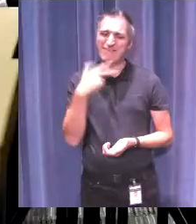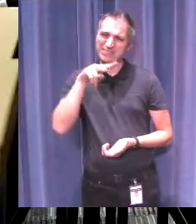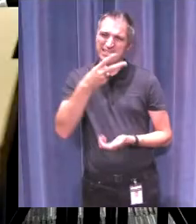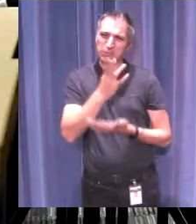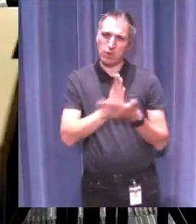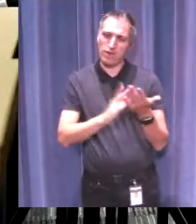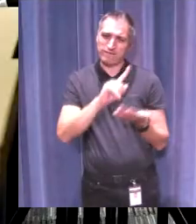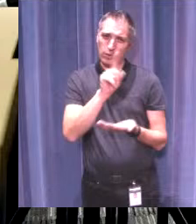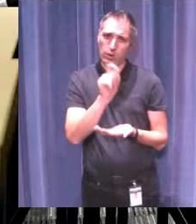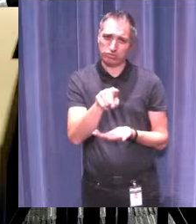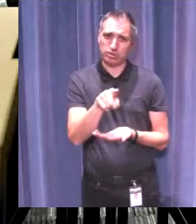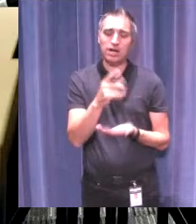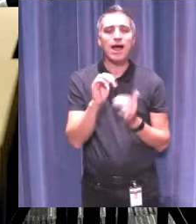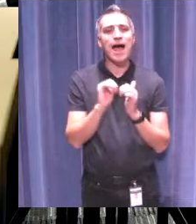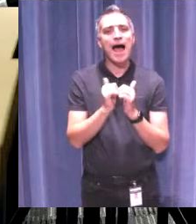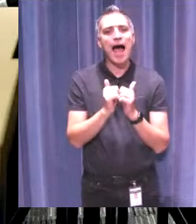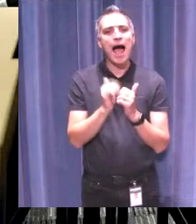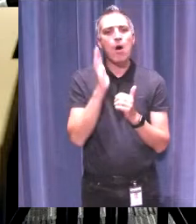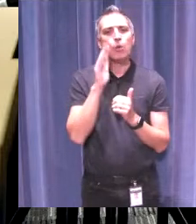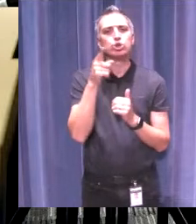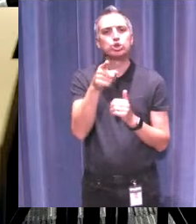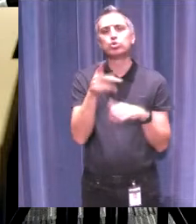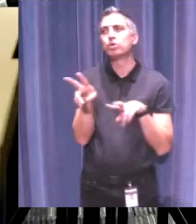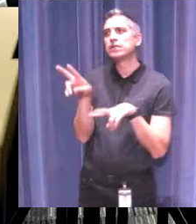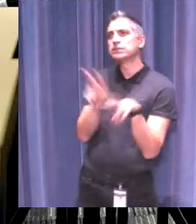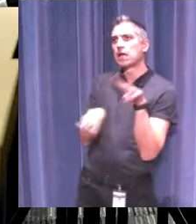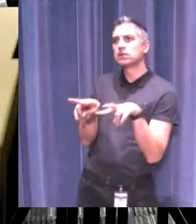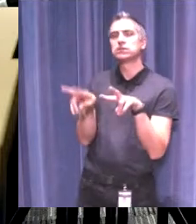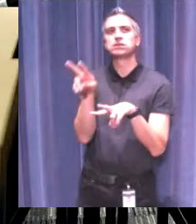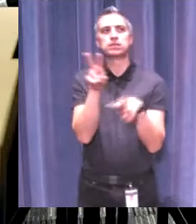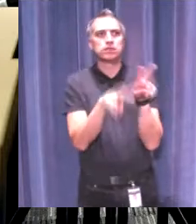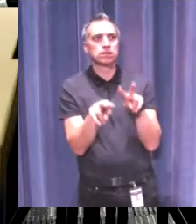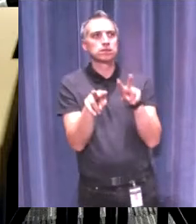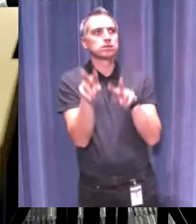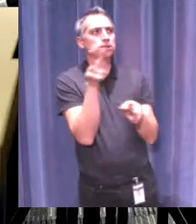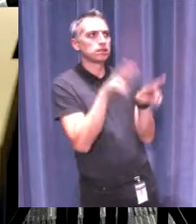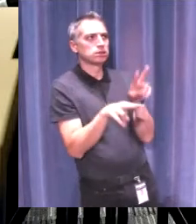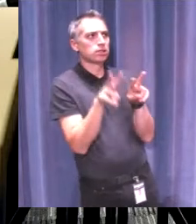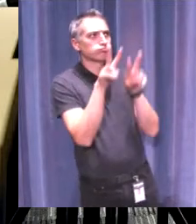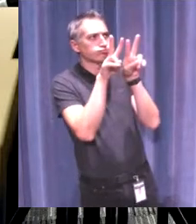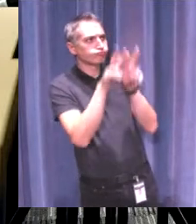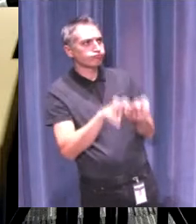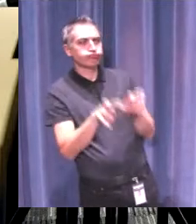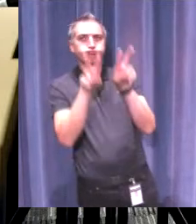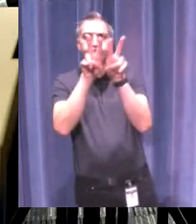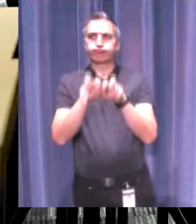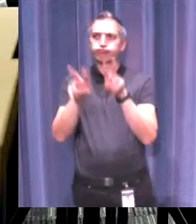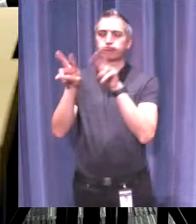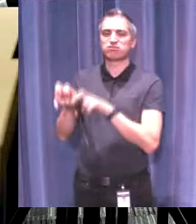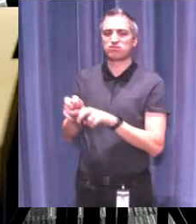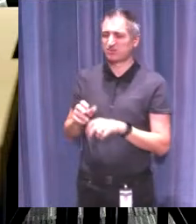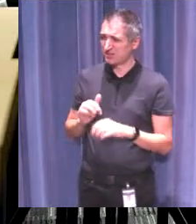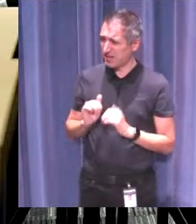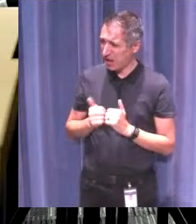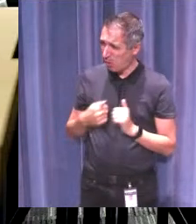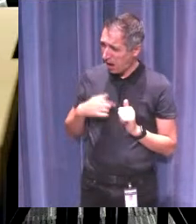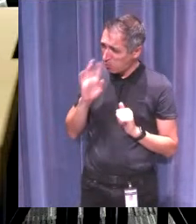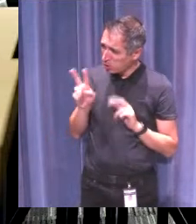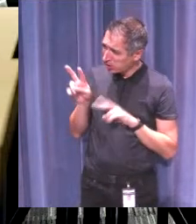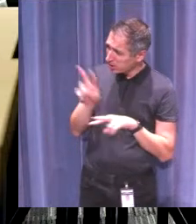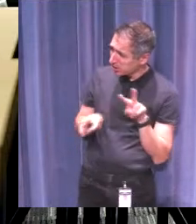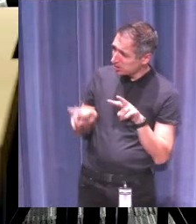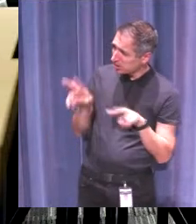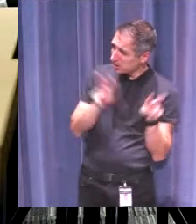that question is, how would you make the assessments How would Yeah. I make the assessments? on what